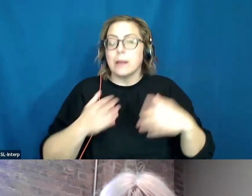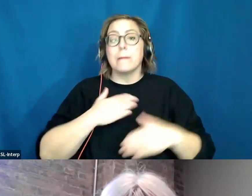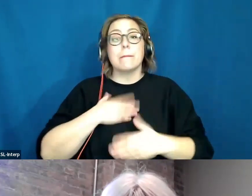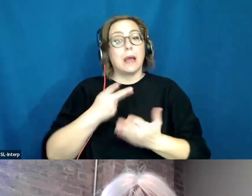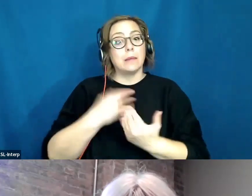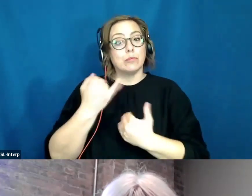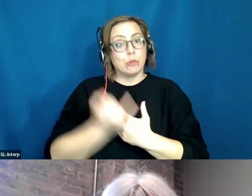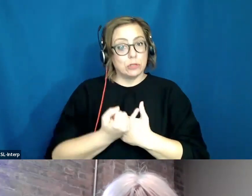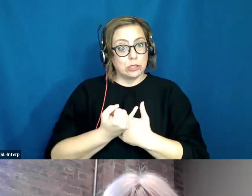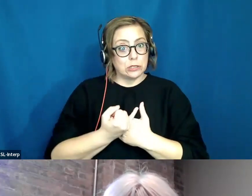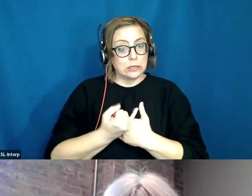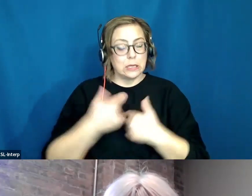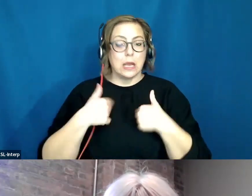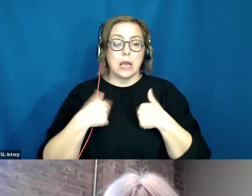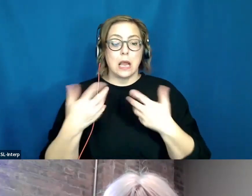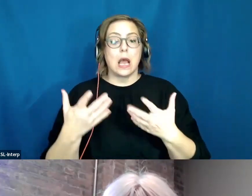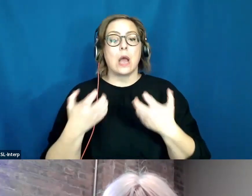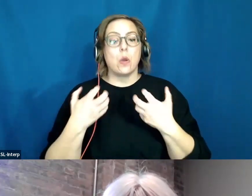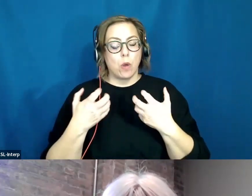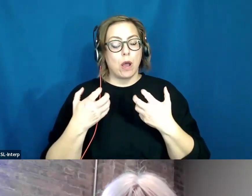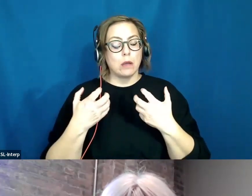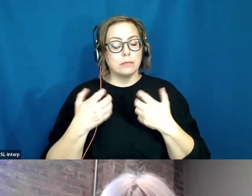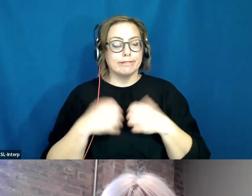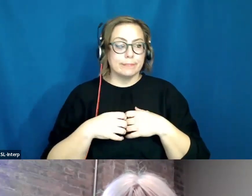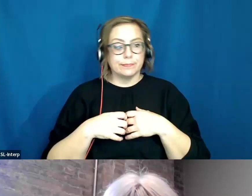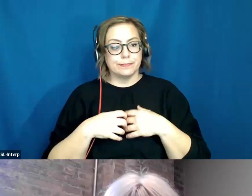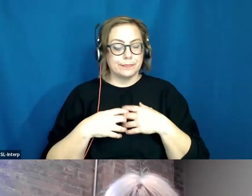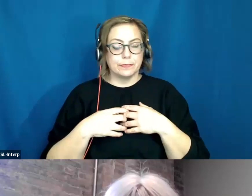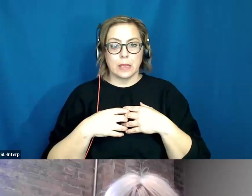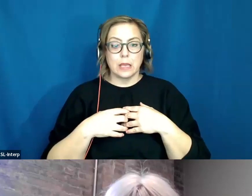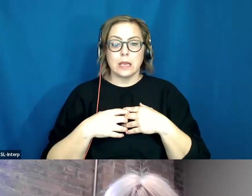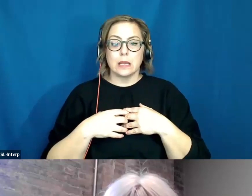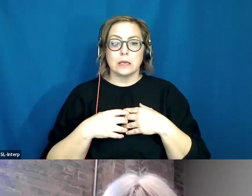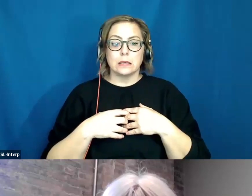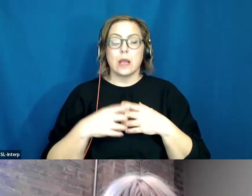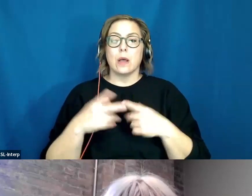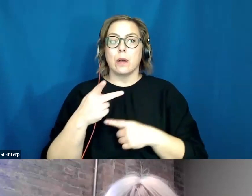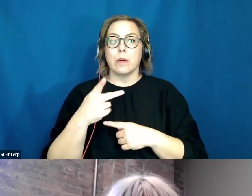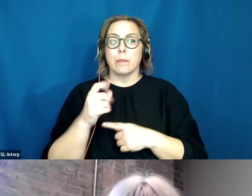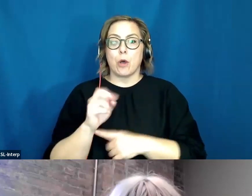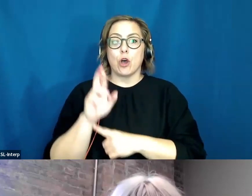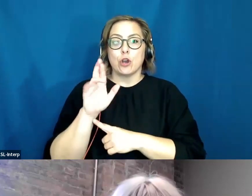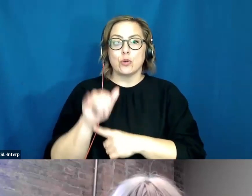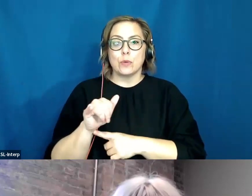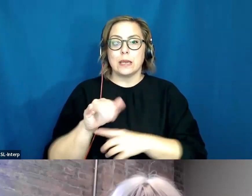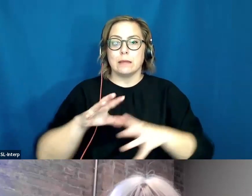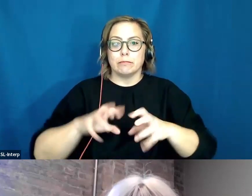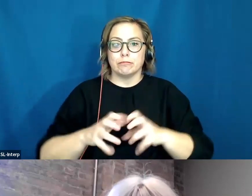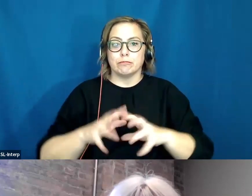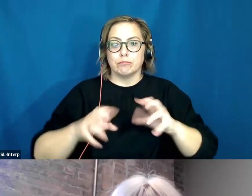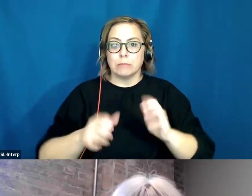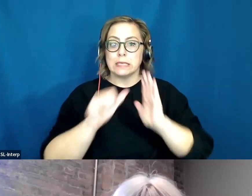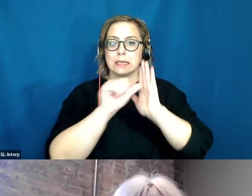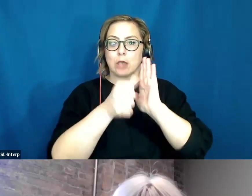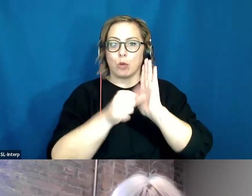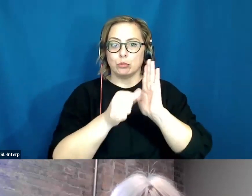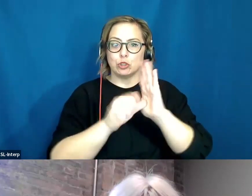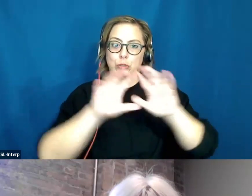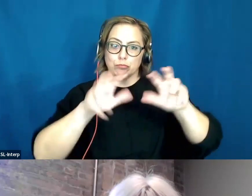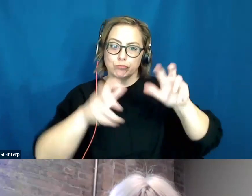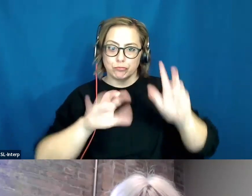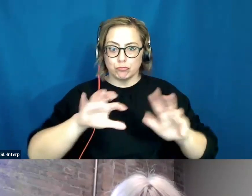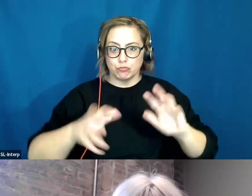now, I want to do, it's a lot of pottery stuff, right? It's a lot of sculpture. And